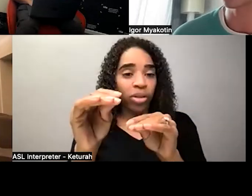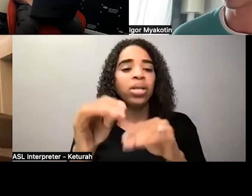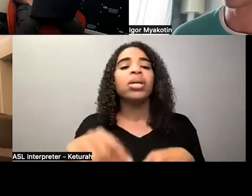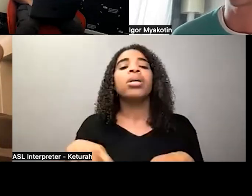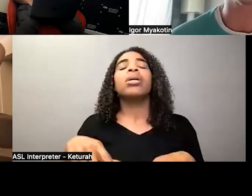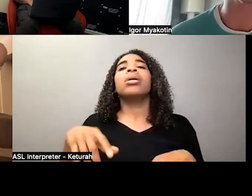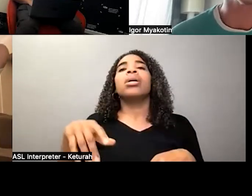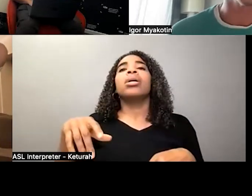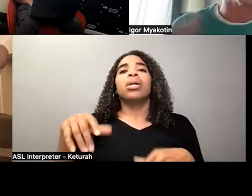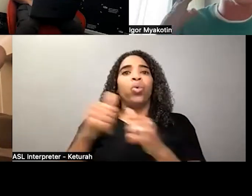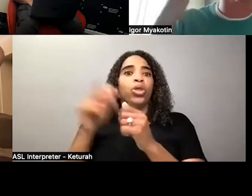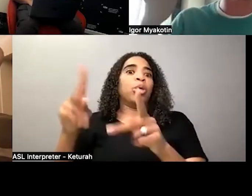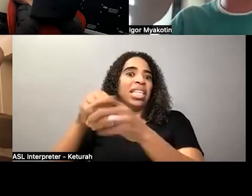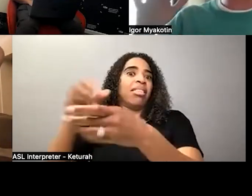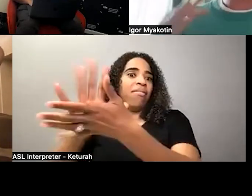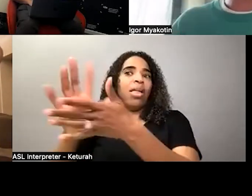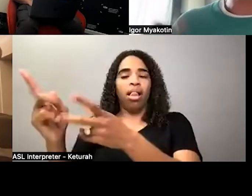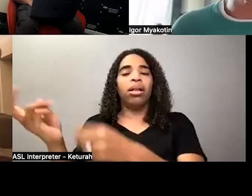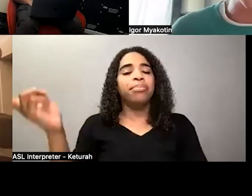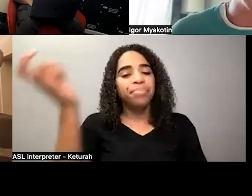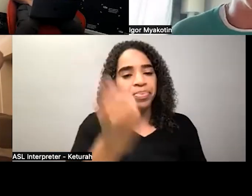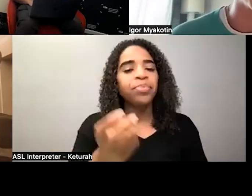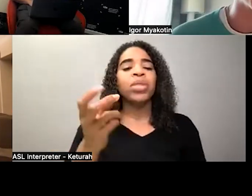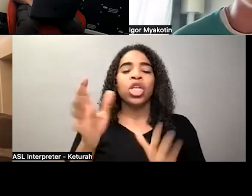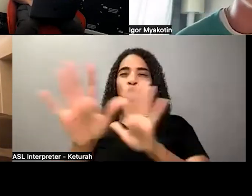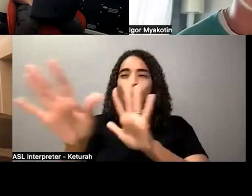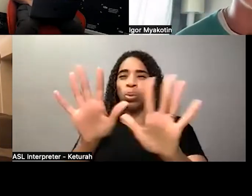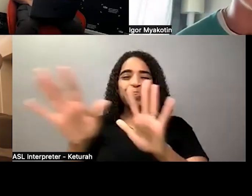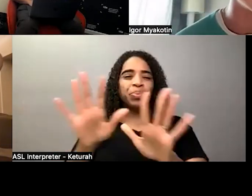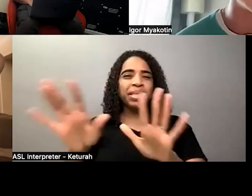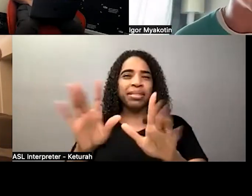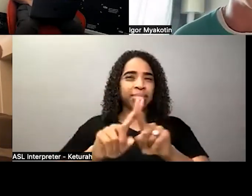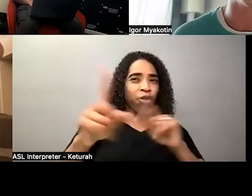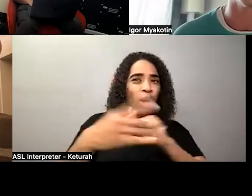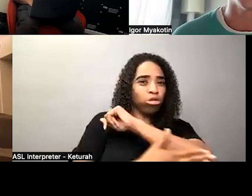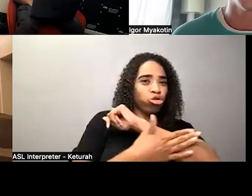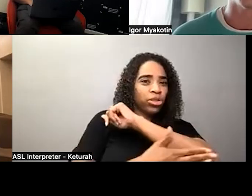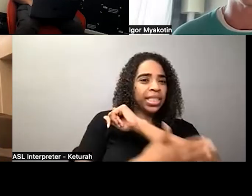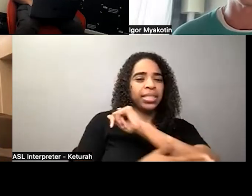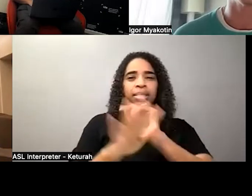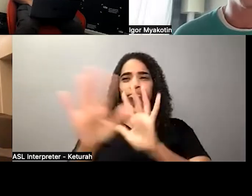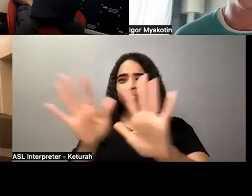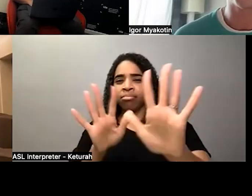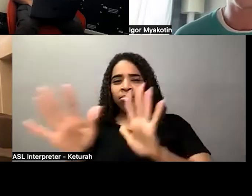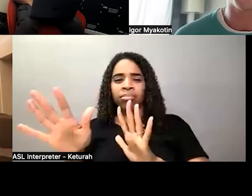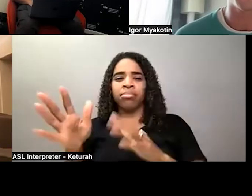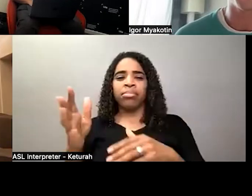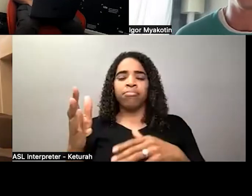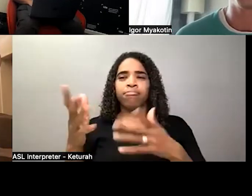protagonist. So I also you also have to realize like the power dynamics, and have to figure out like what's the